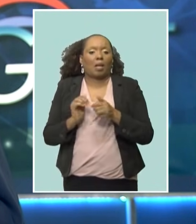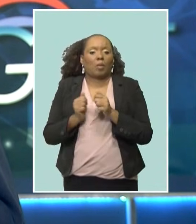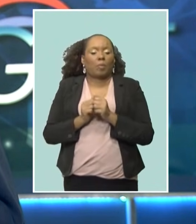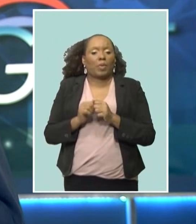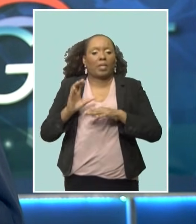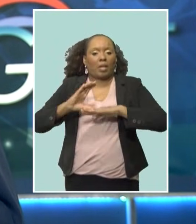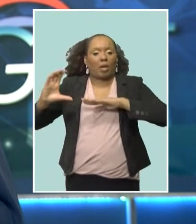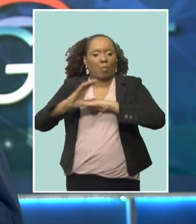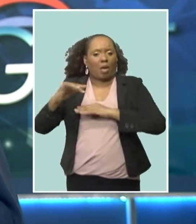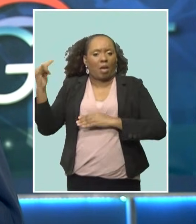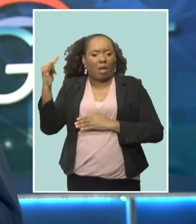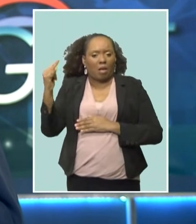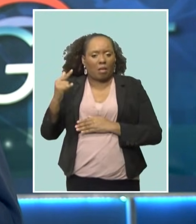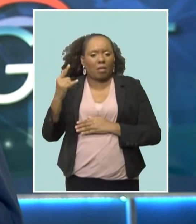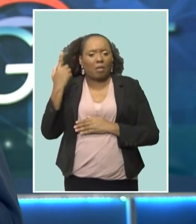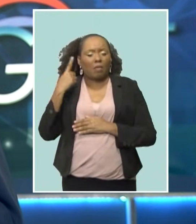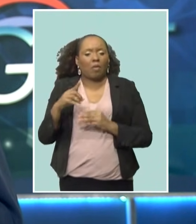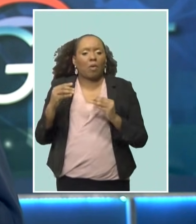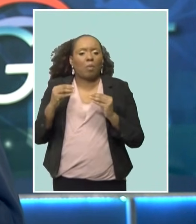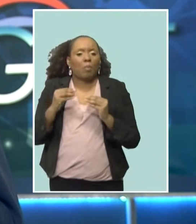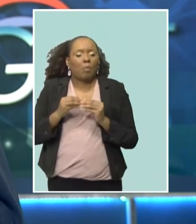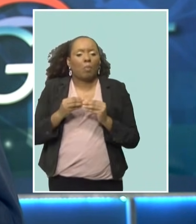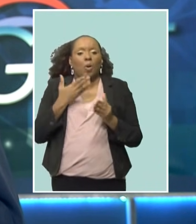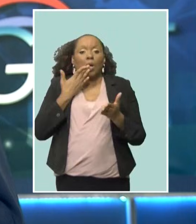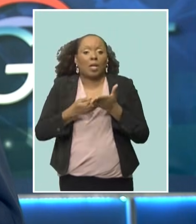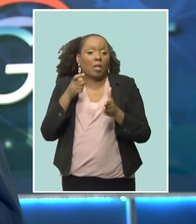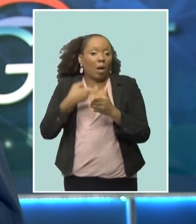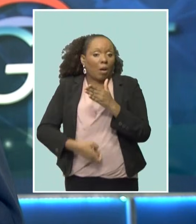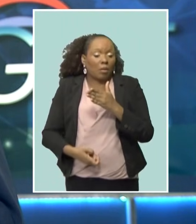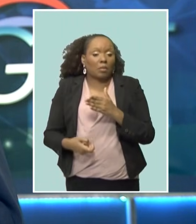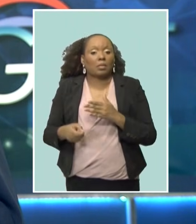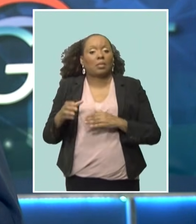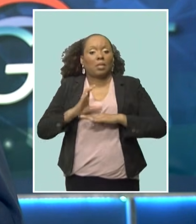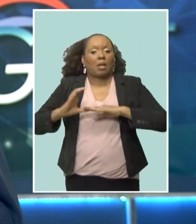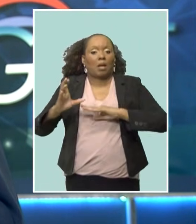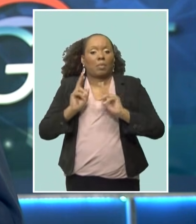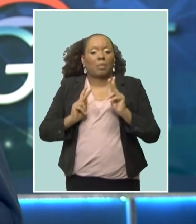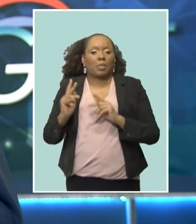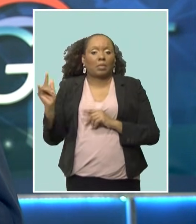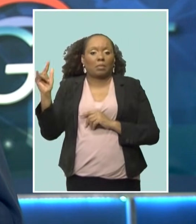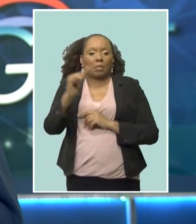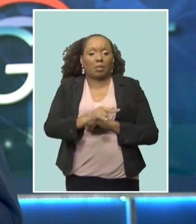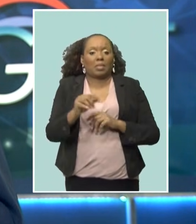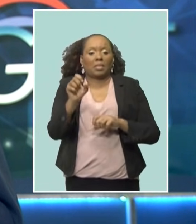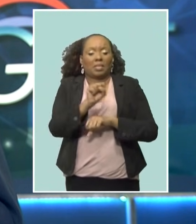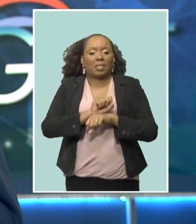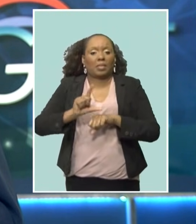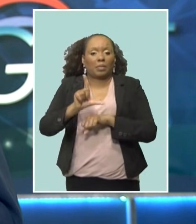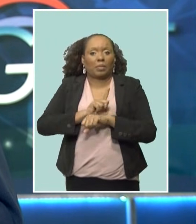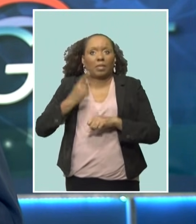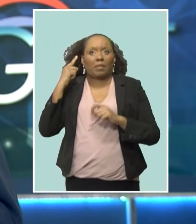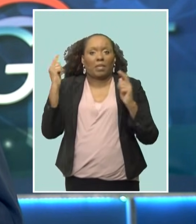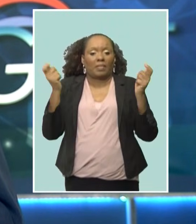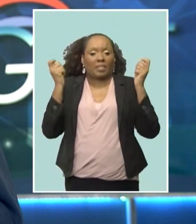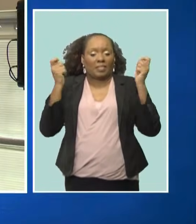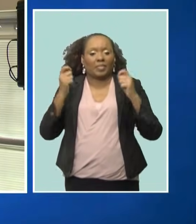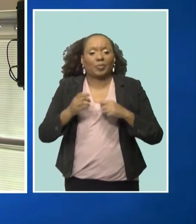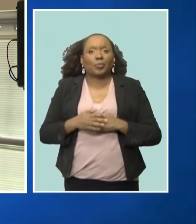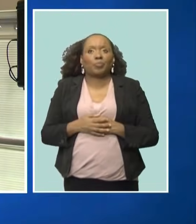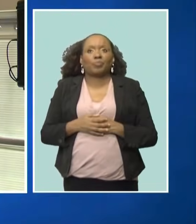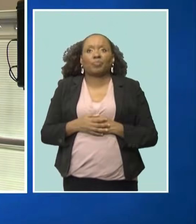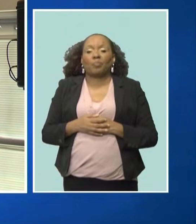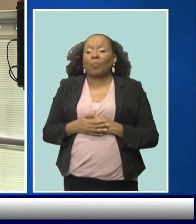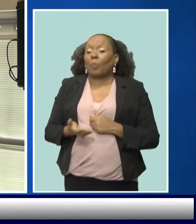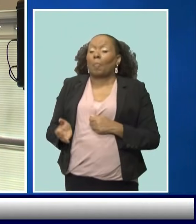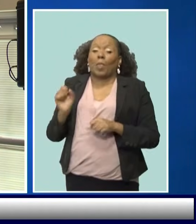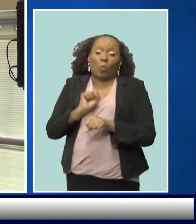airlines to make it affordable and attractive for Caribbean people to travel to St. Lucia for the festival. We're working